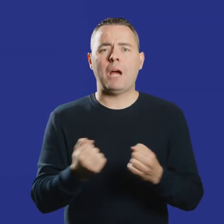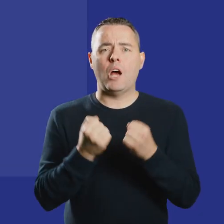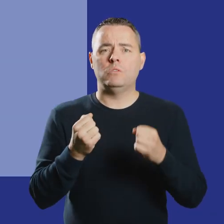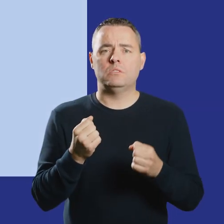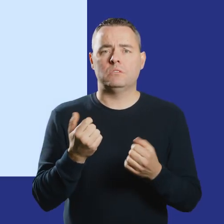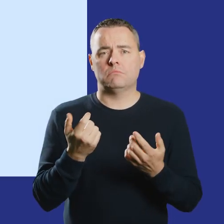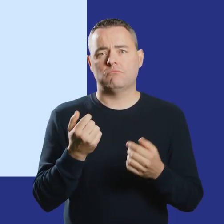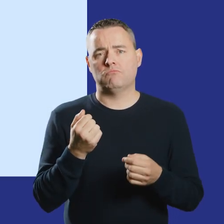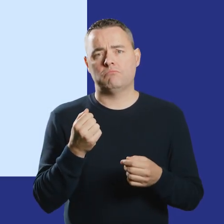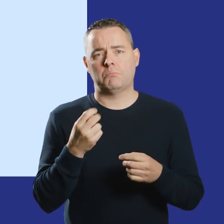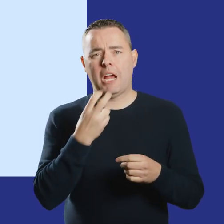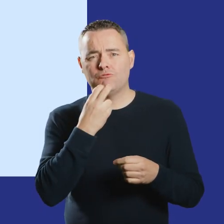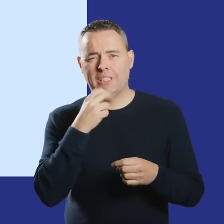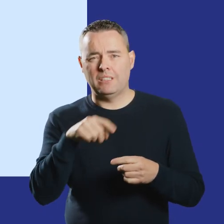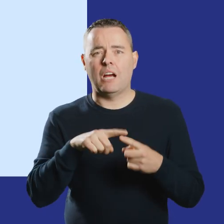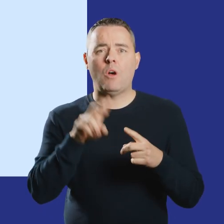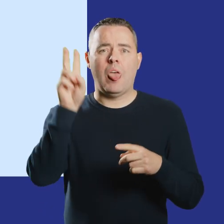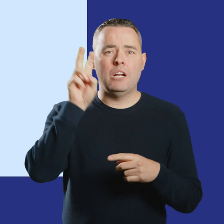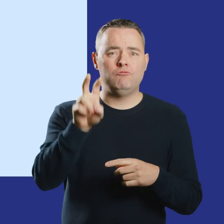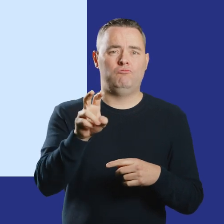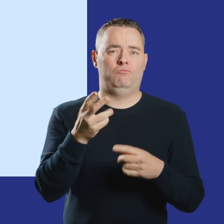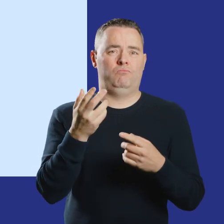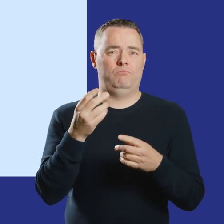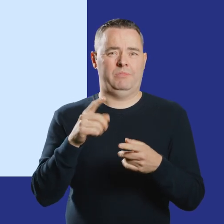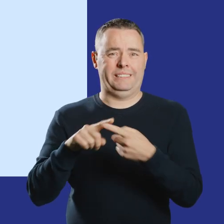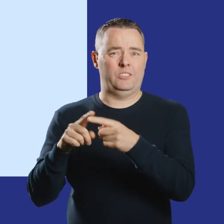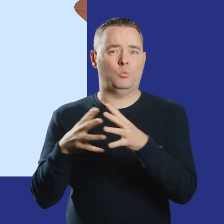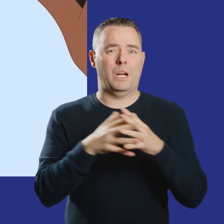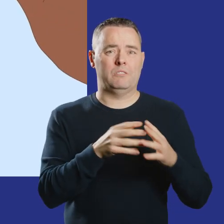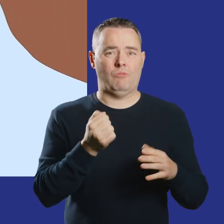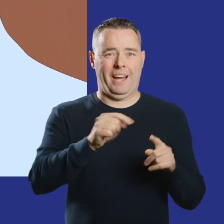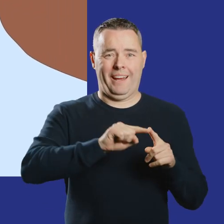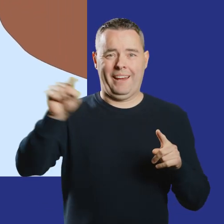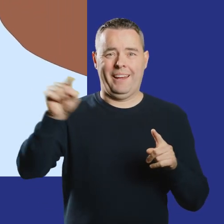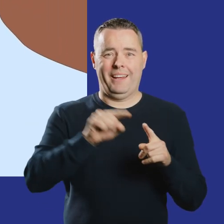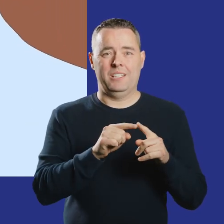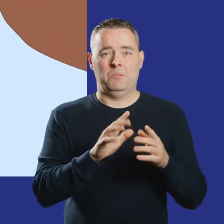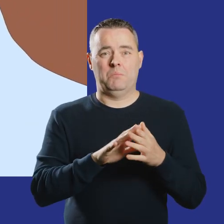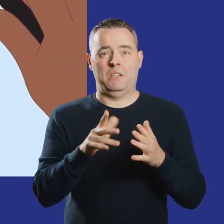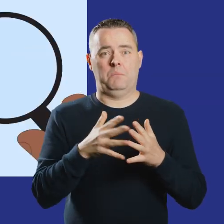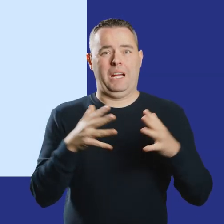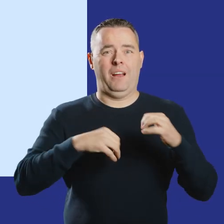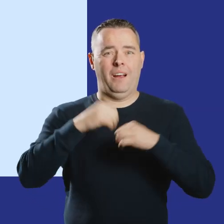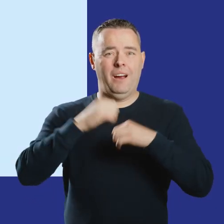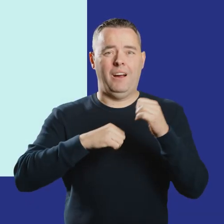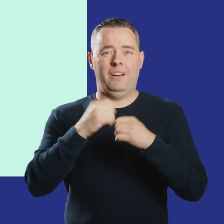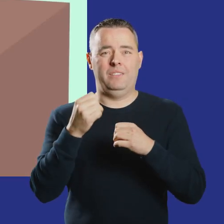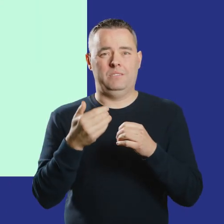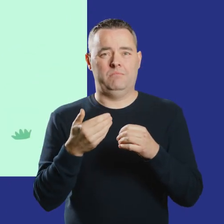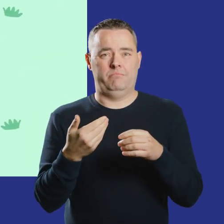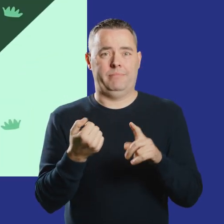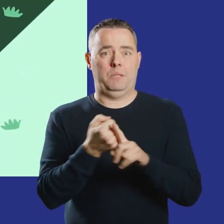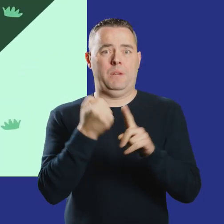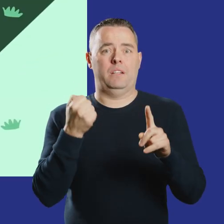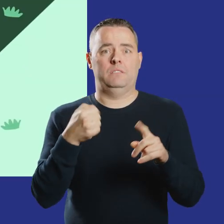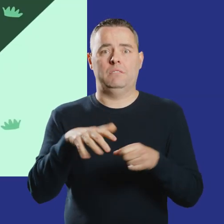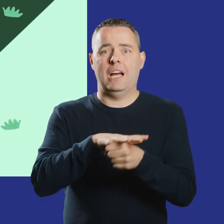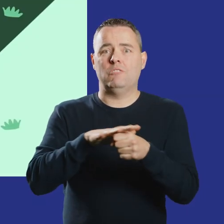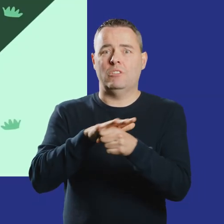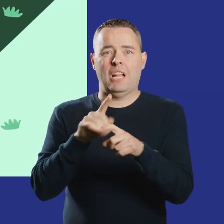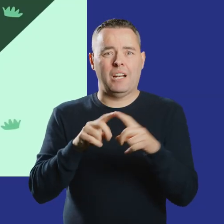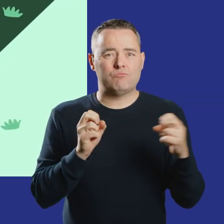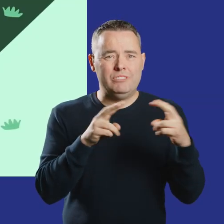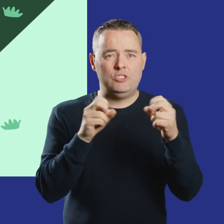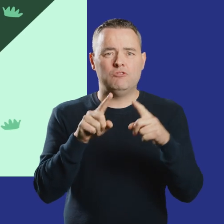explored options such as battery power and electrifying the entire East-West Rail route, which could have a big structural impact on areas such